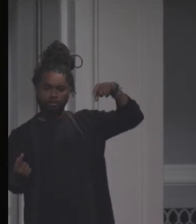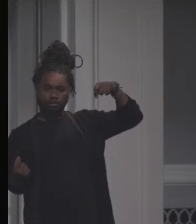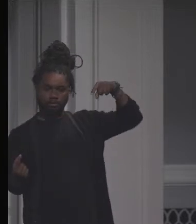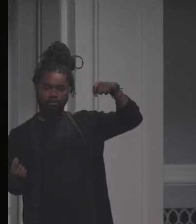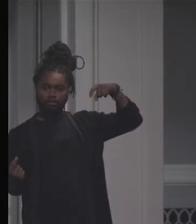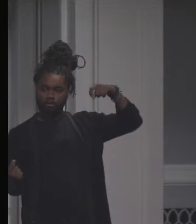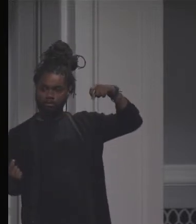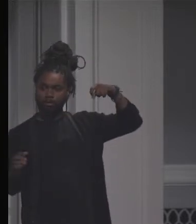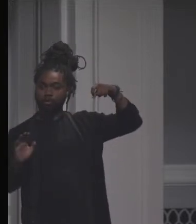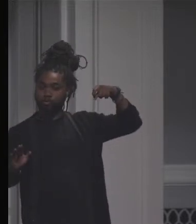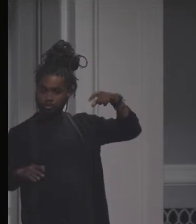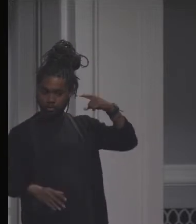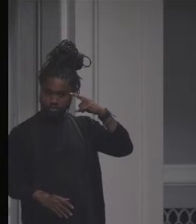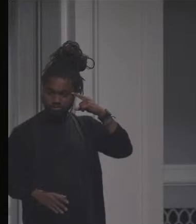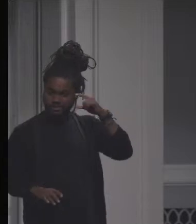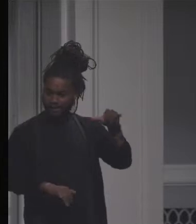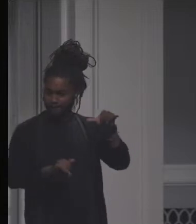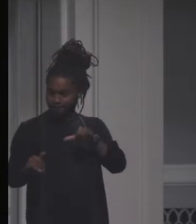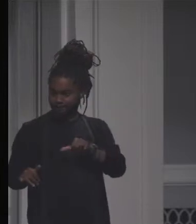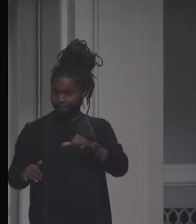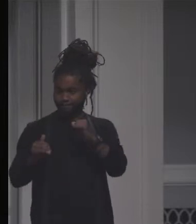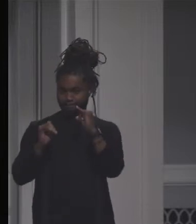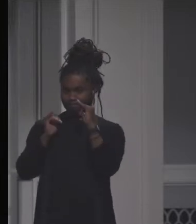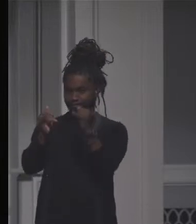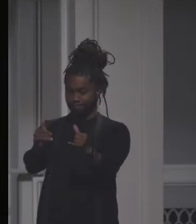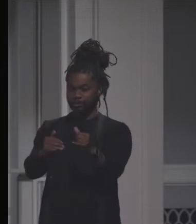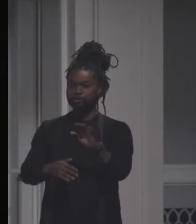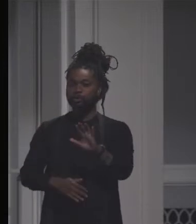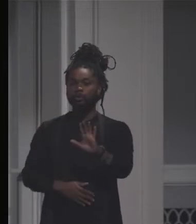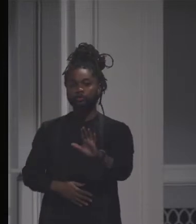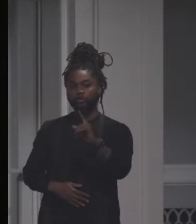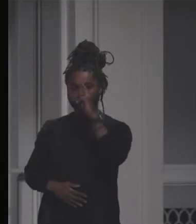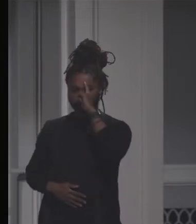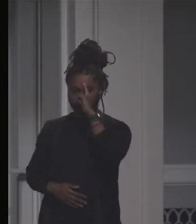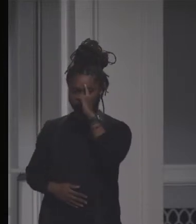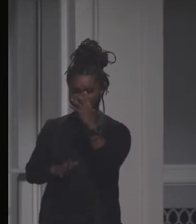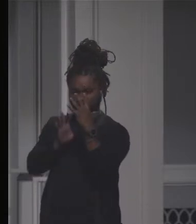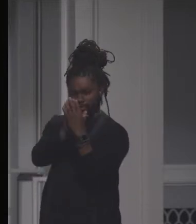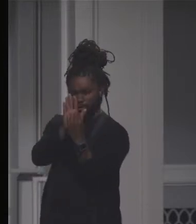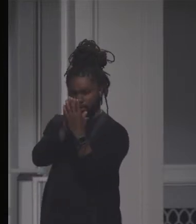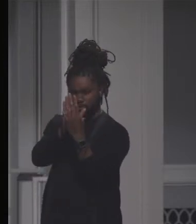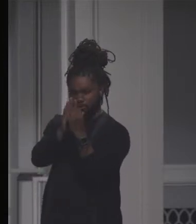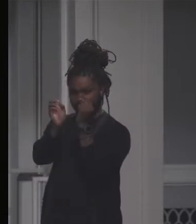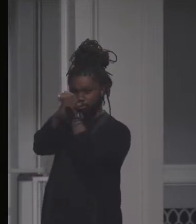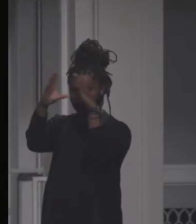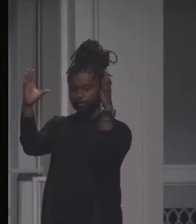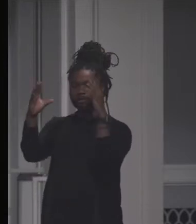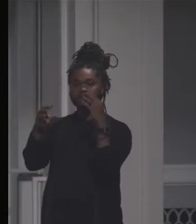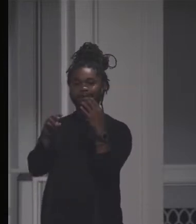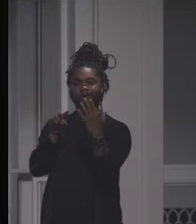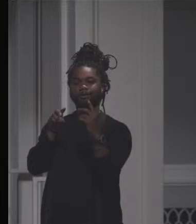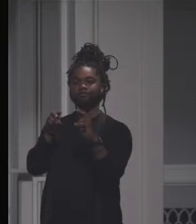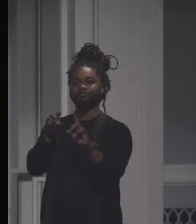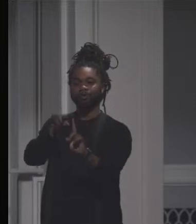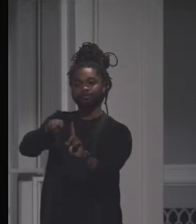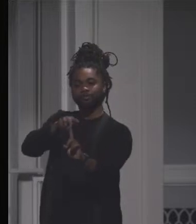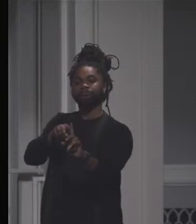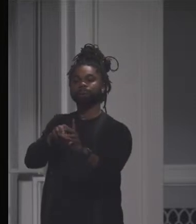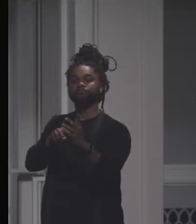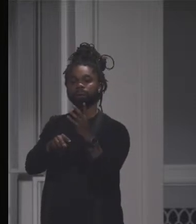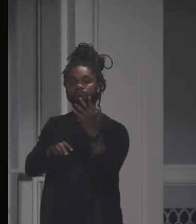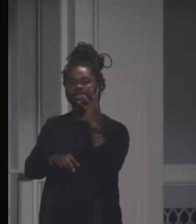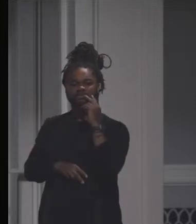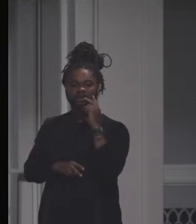in your brain. In other words, your brain recreates an observed experience as if you were experiencing